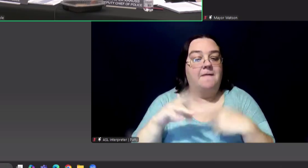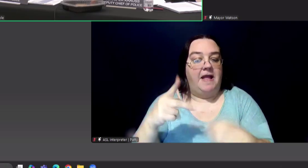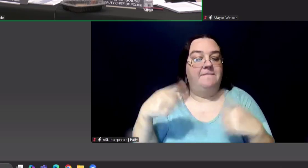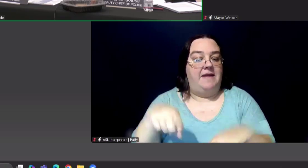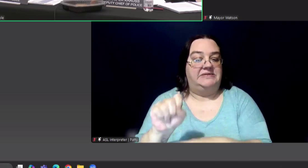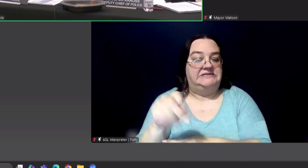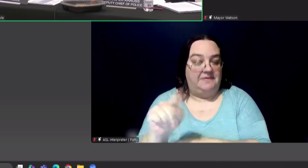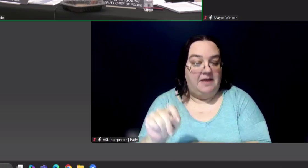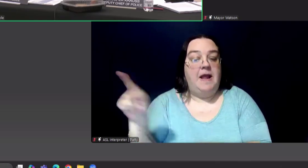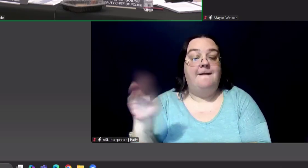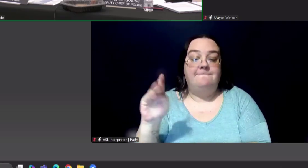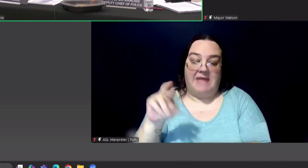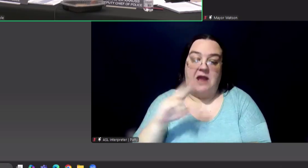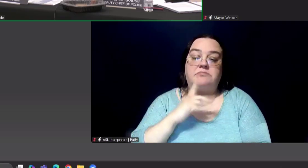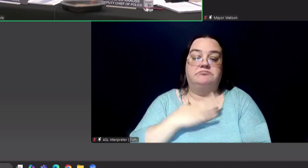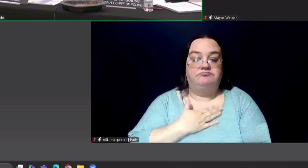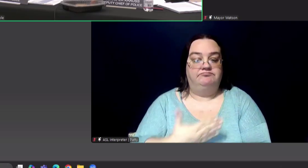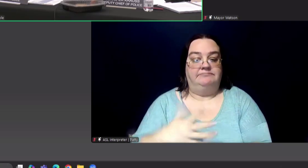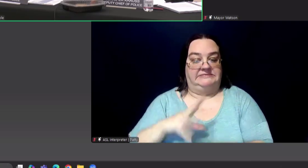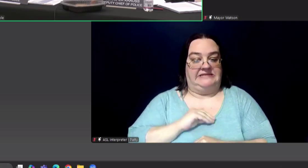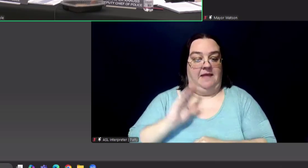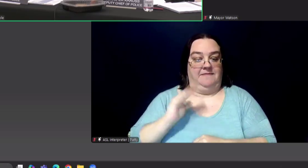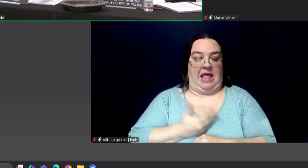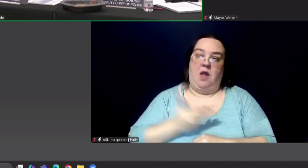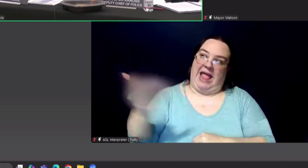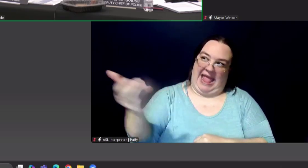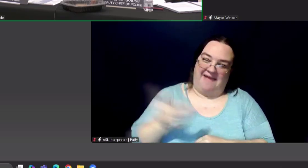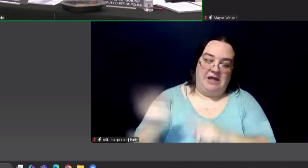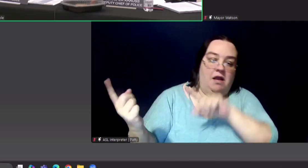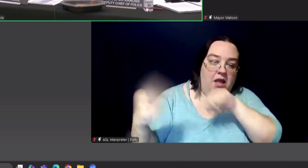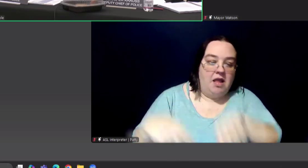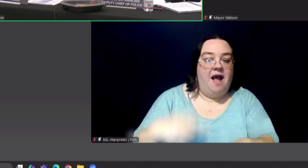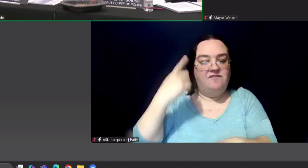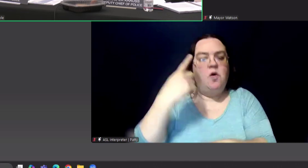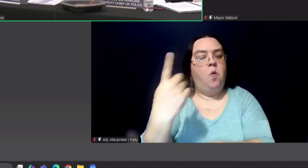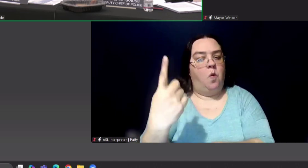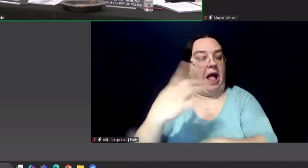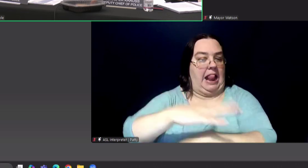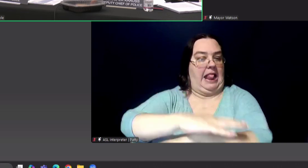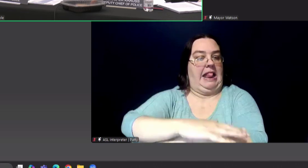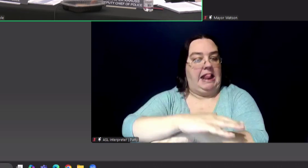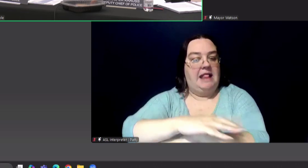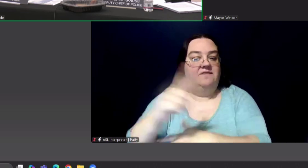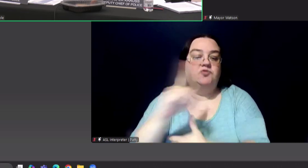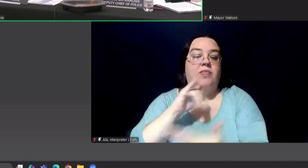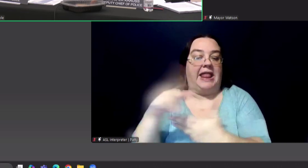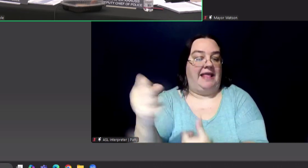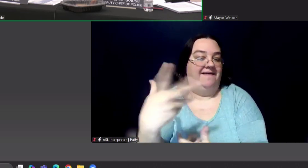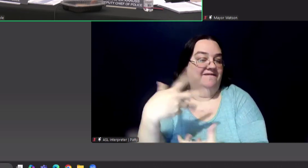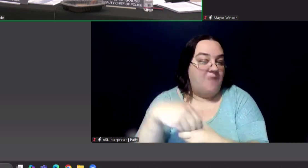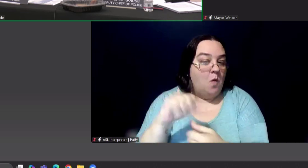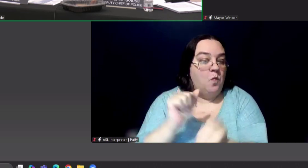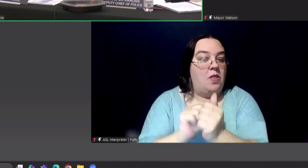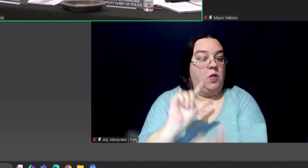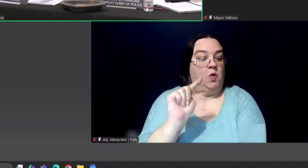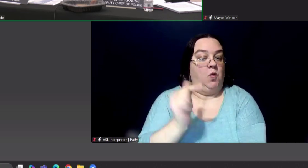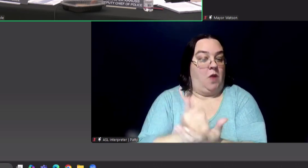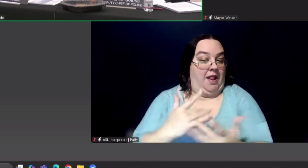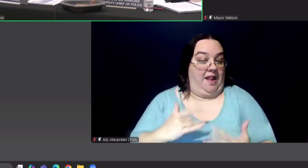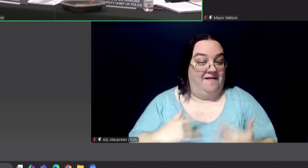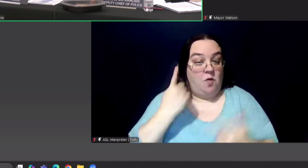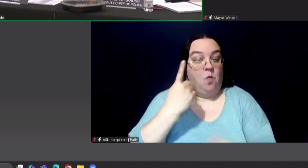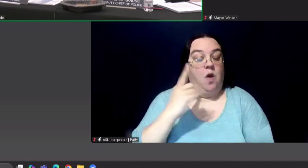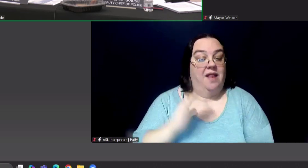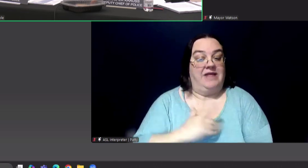down for at least one evening so that he can participate in the graduation of one of our Lieutenant Gleason,